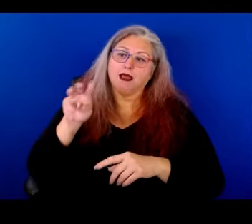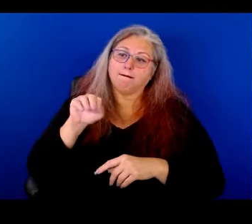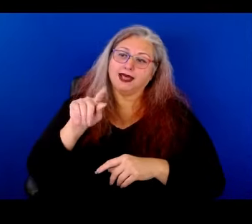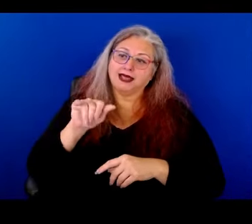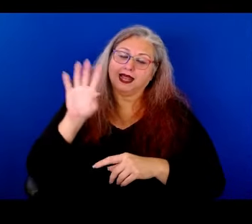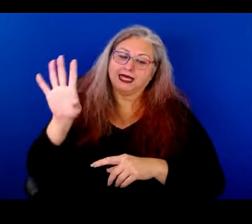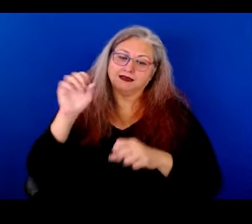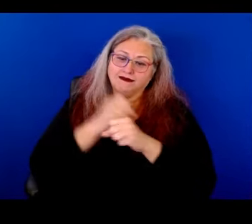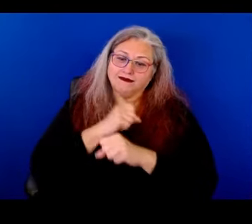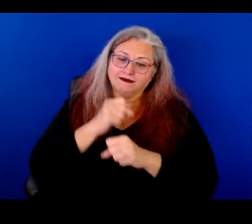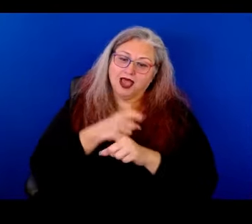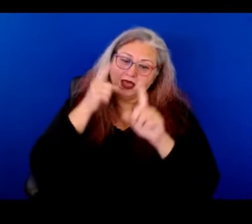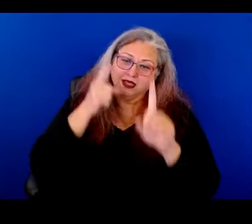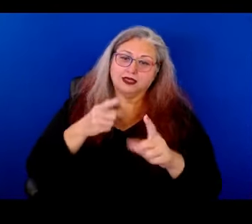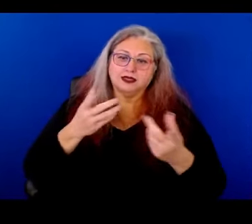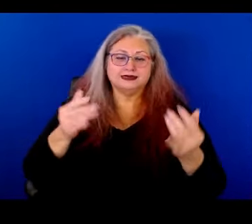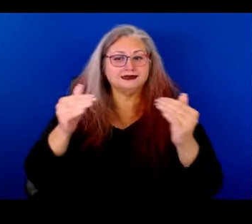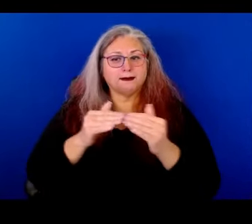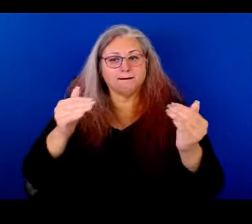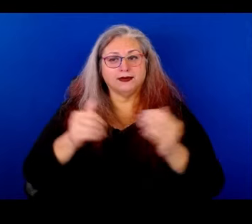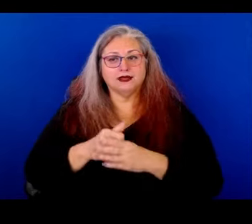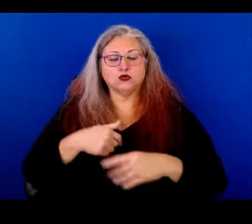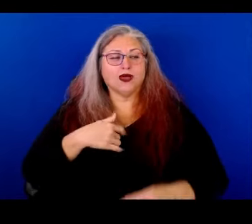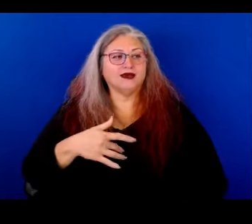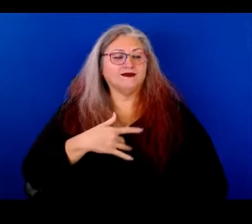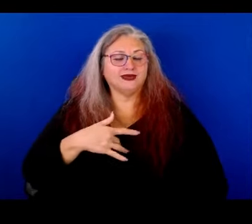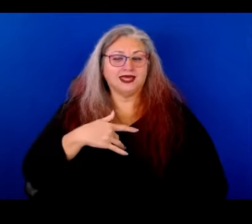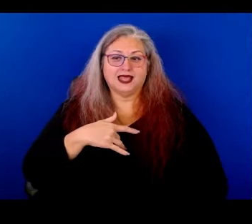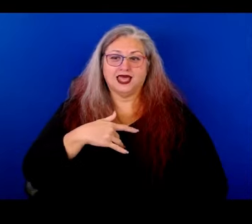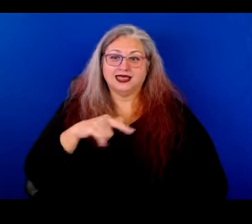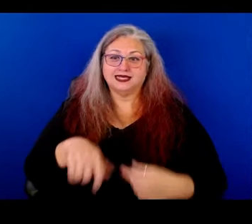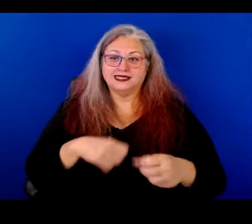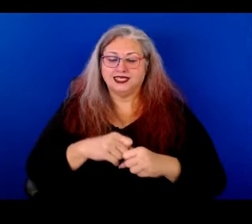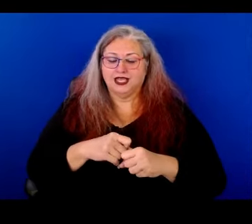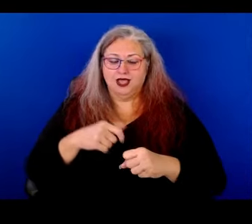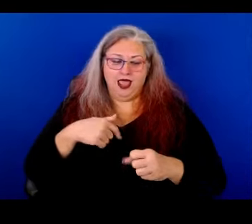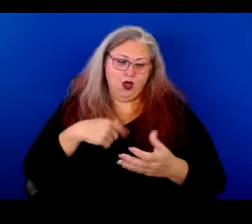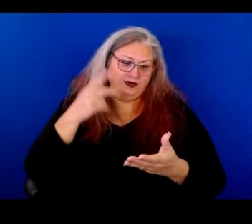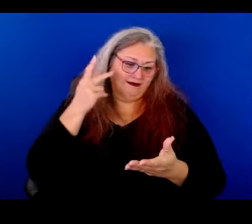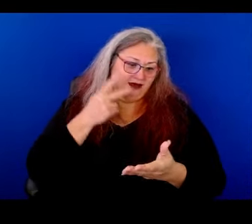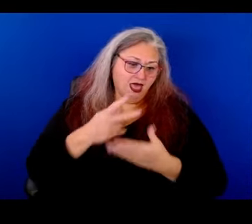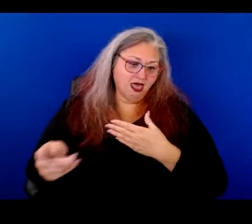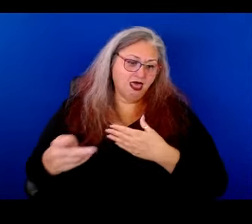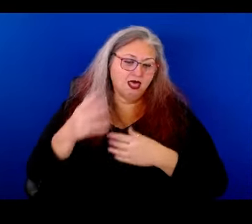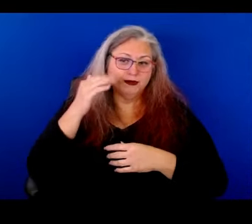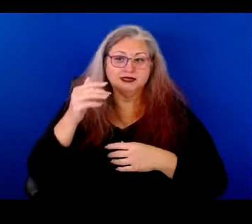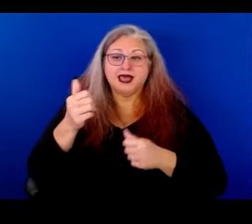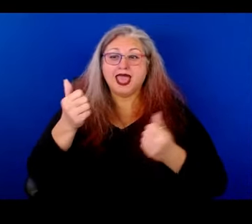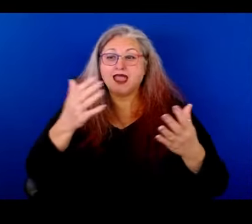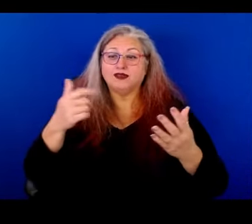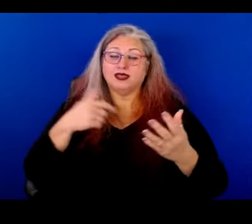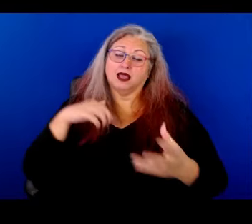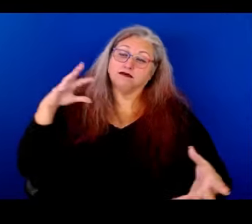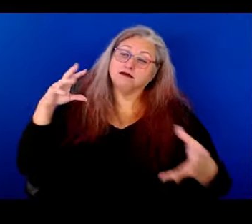Mandela fought for. And I felt like such a failure this year because I felt like everything I